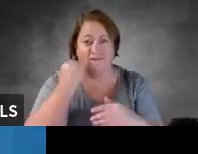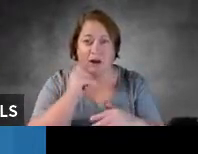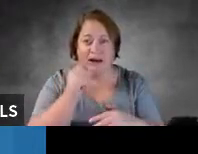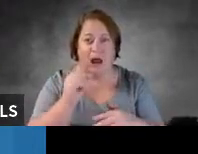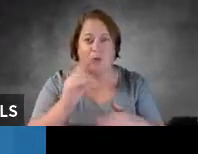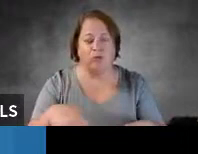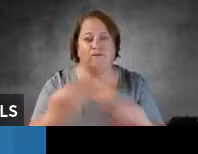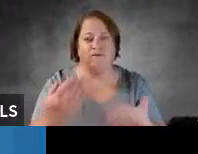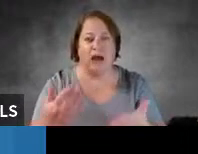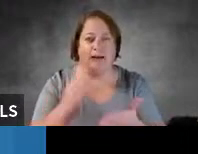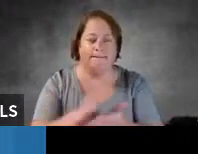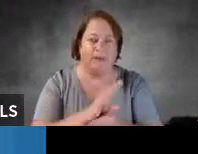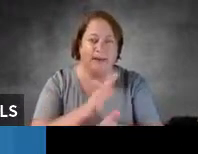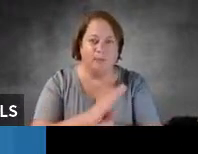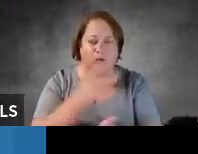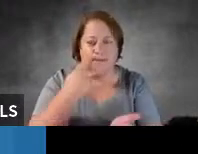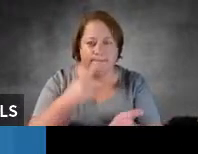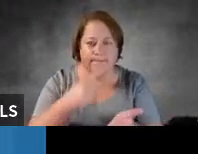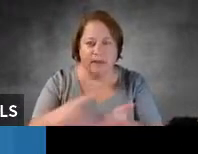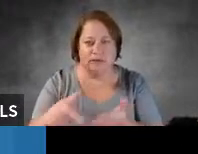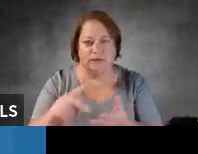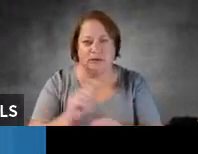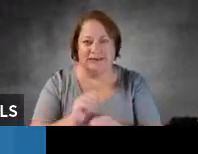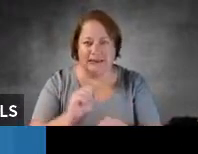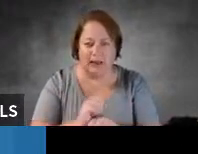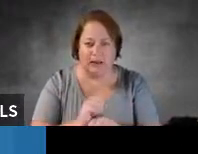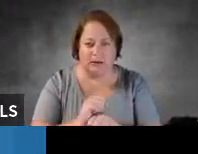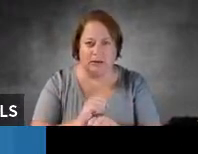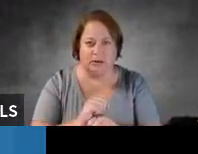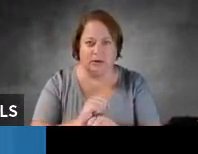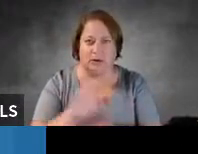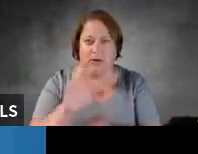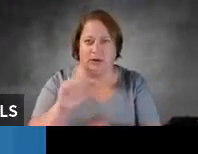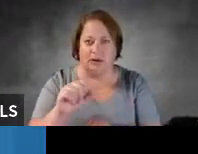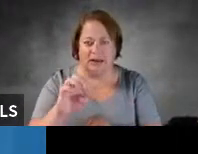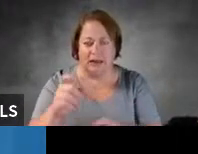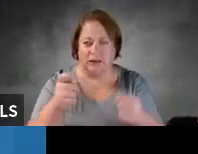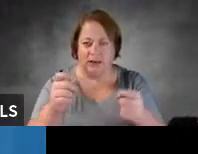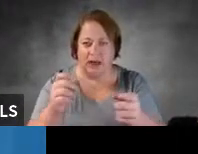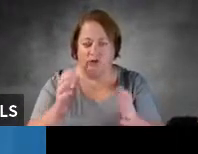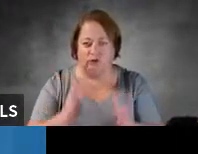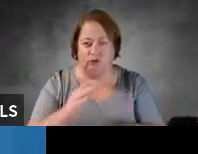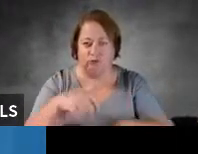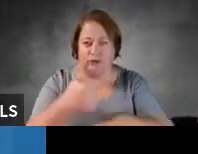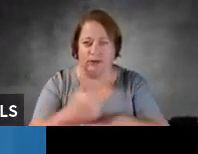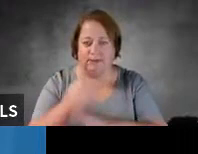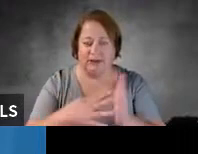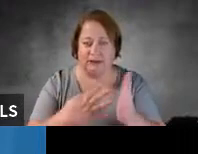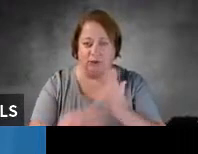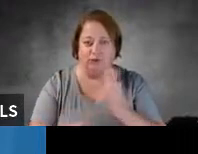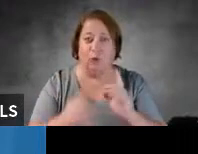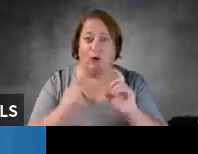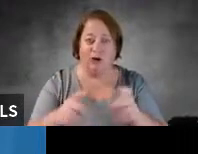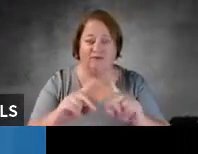paper and pencil tasks for individual learning. Case managers set schedules for students. We are giving district assessments and